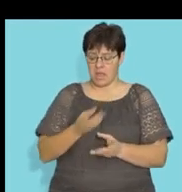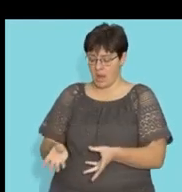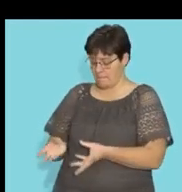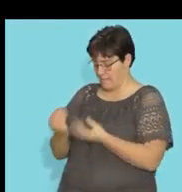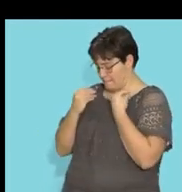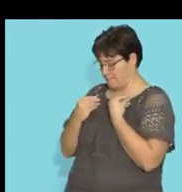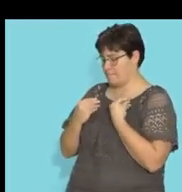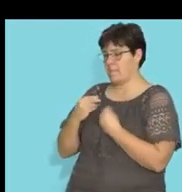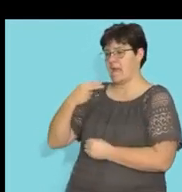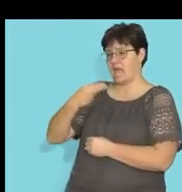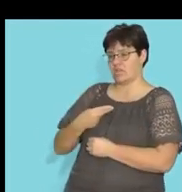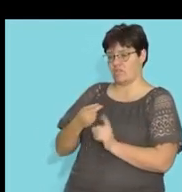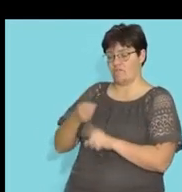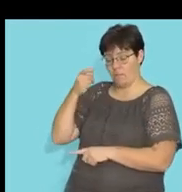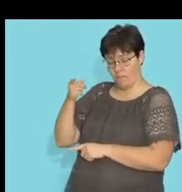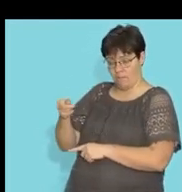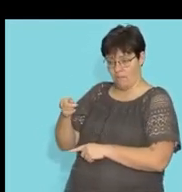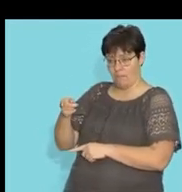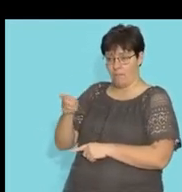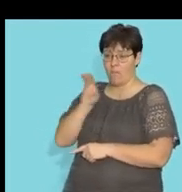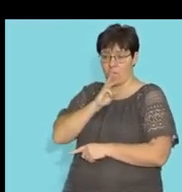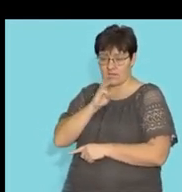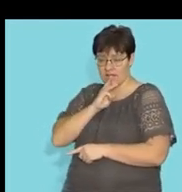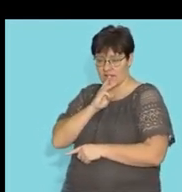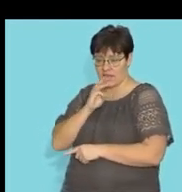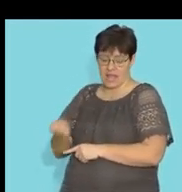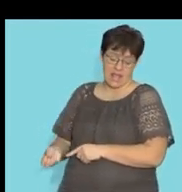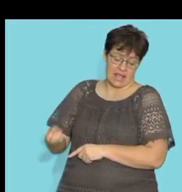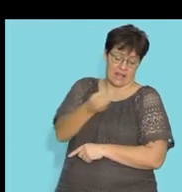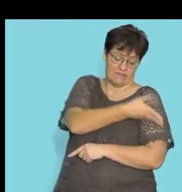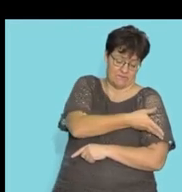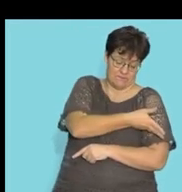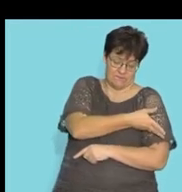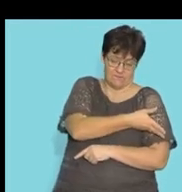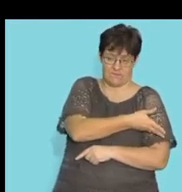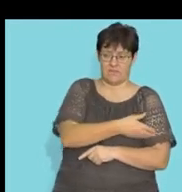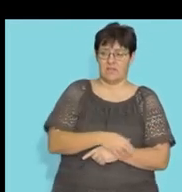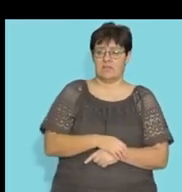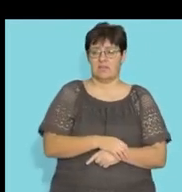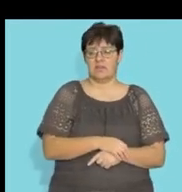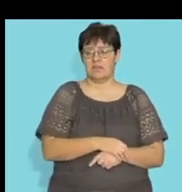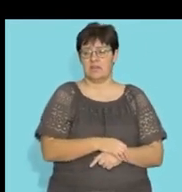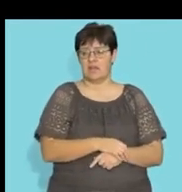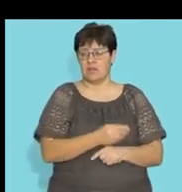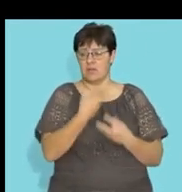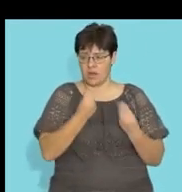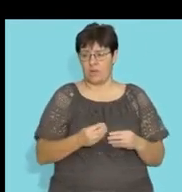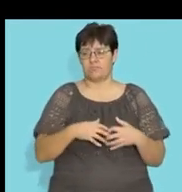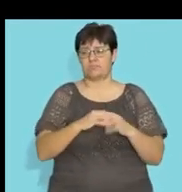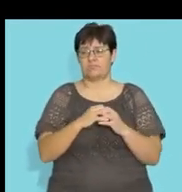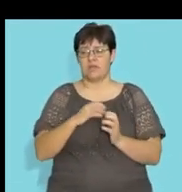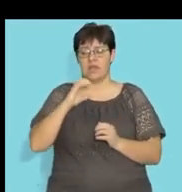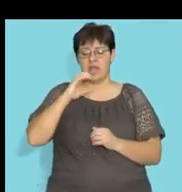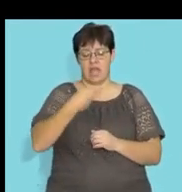receive a hydrogen ion, or we can say the water donates the proton, and we